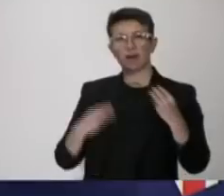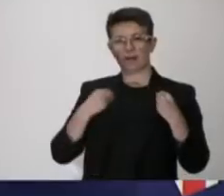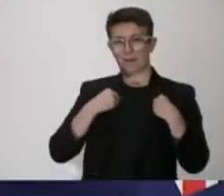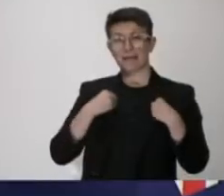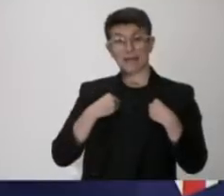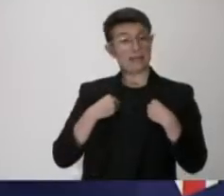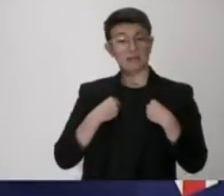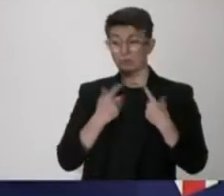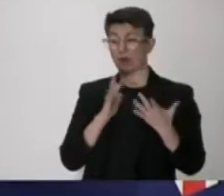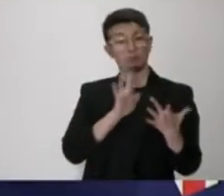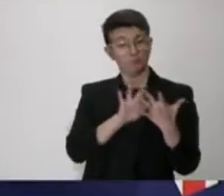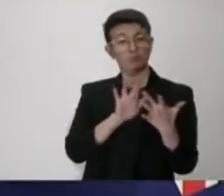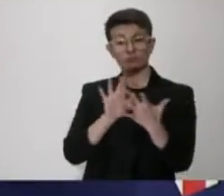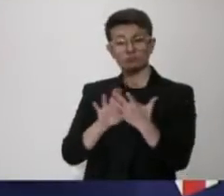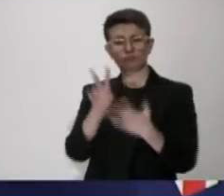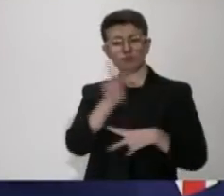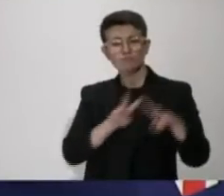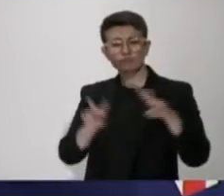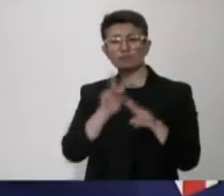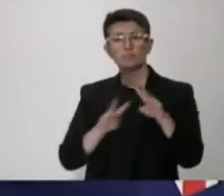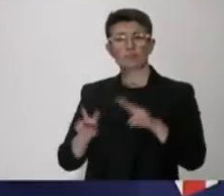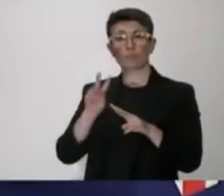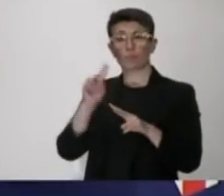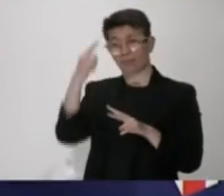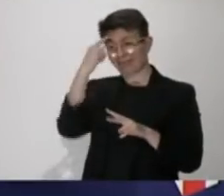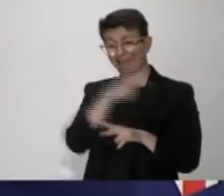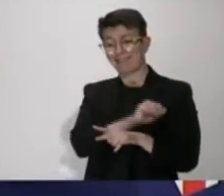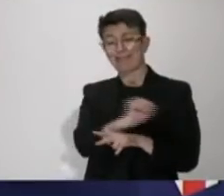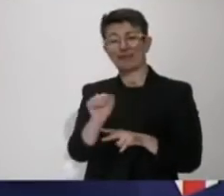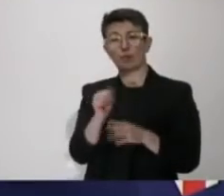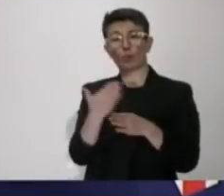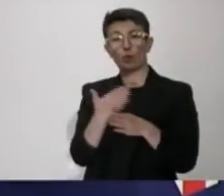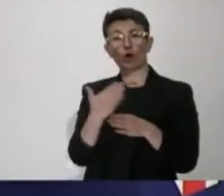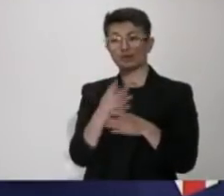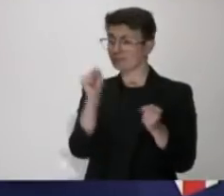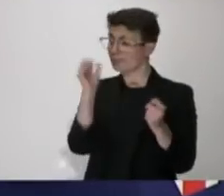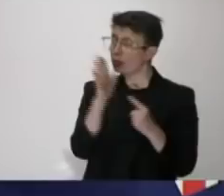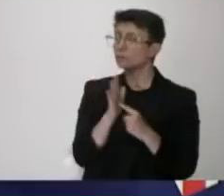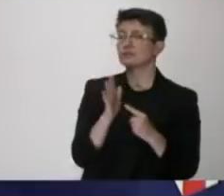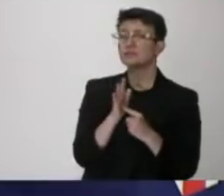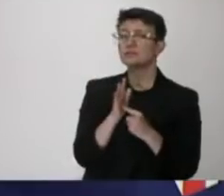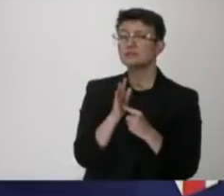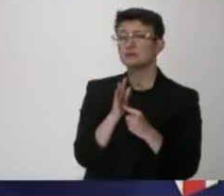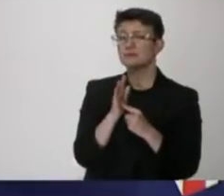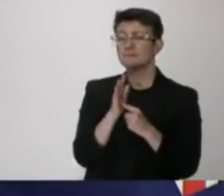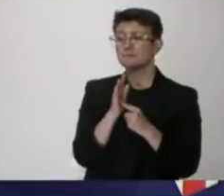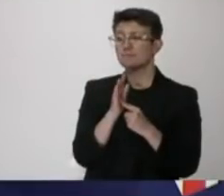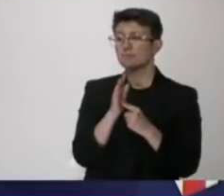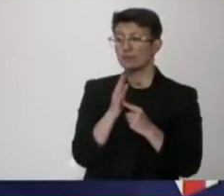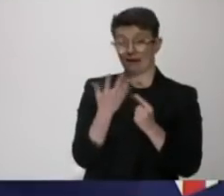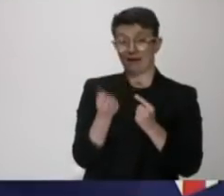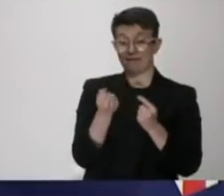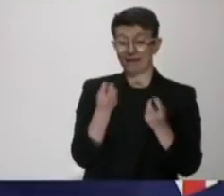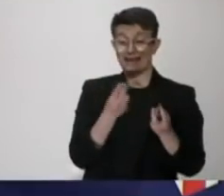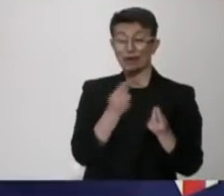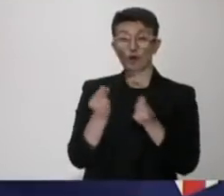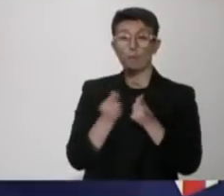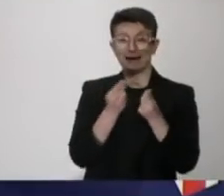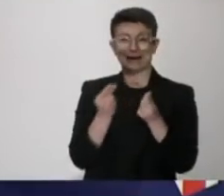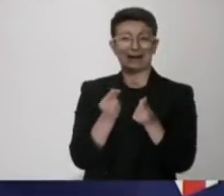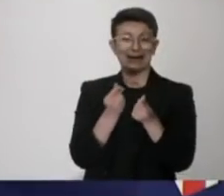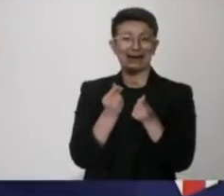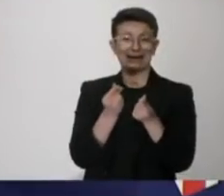continue to see them and the refinery as very significant and important businesses. We have an economically significant business unit that